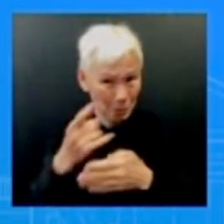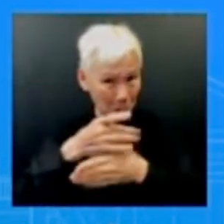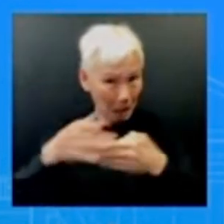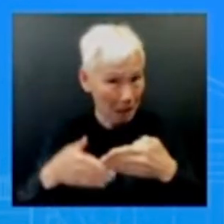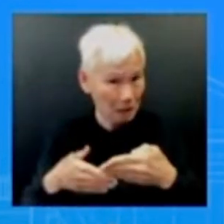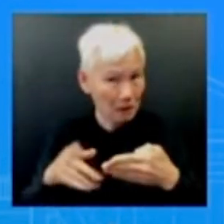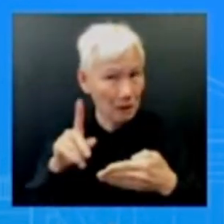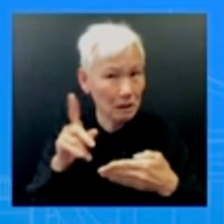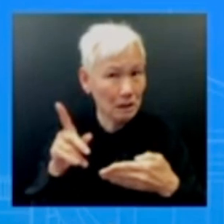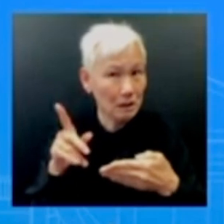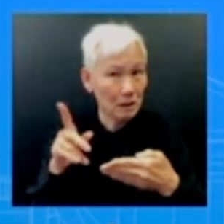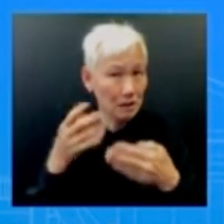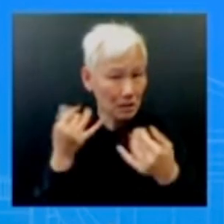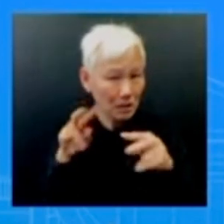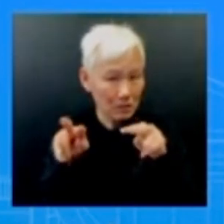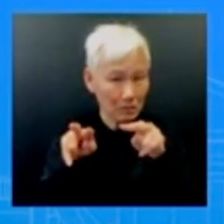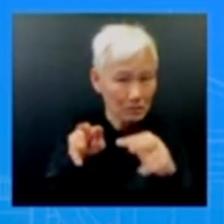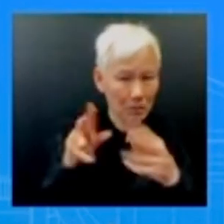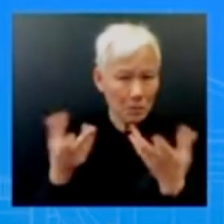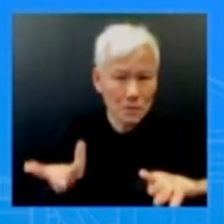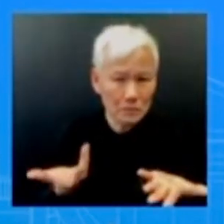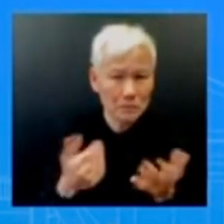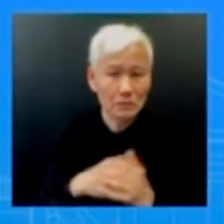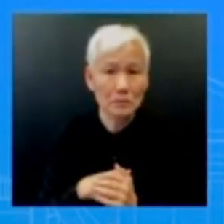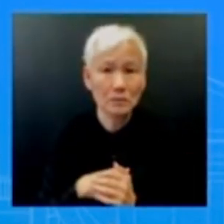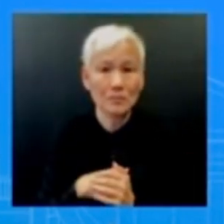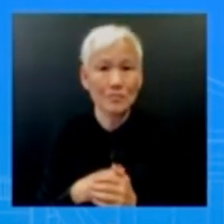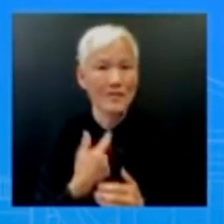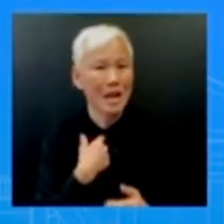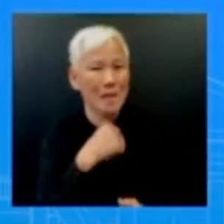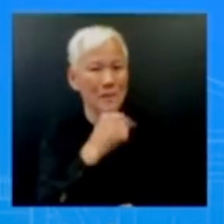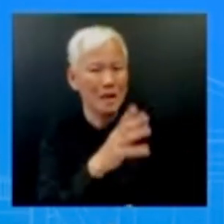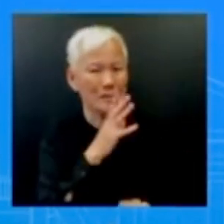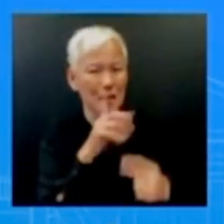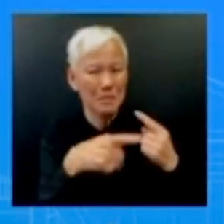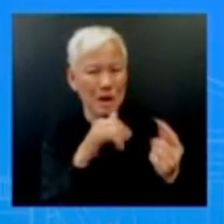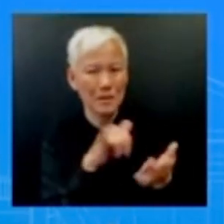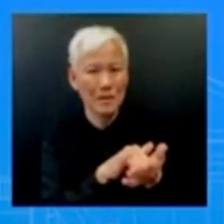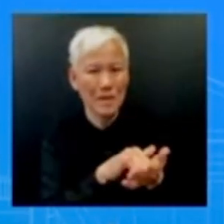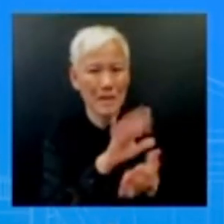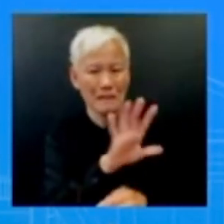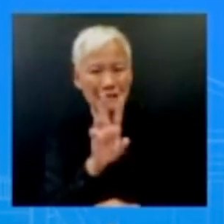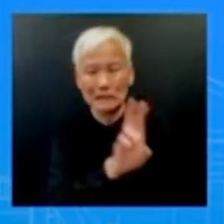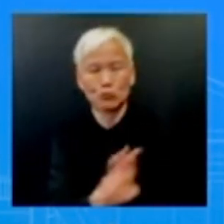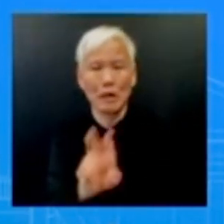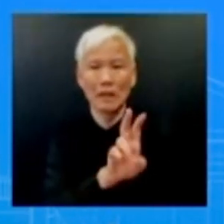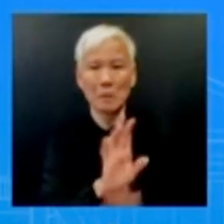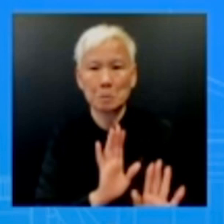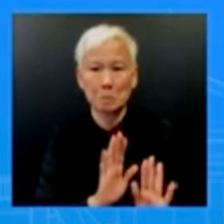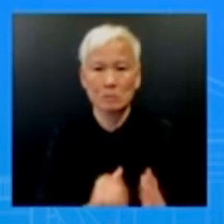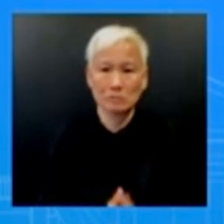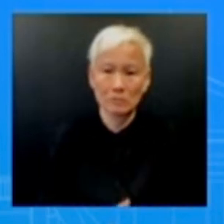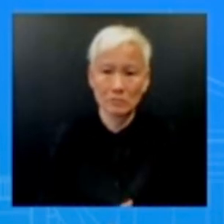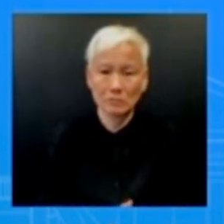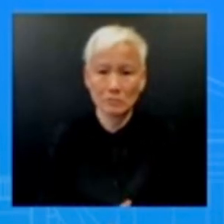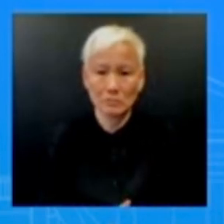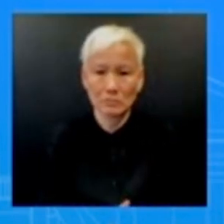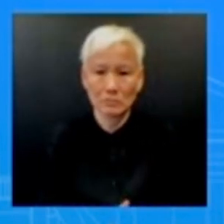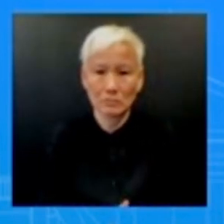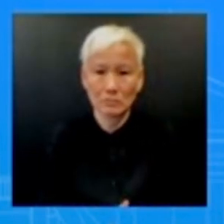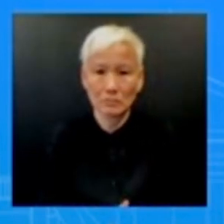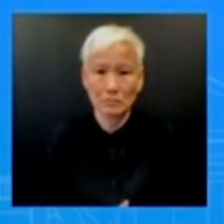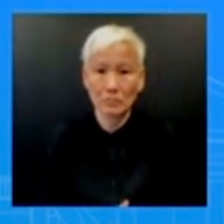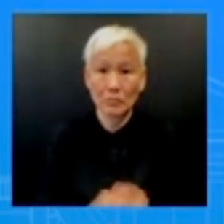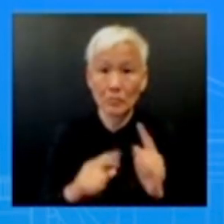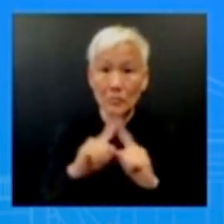I certainly won't speak to his travel habits, but Mariupol is far from the fighting. It's far from the front lines.